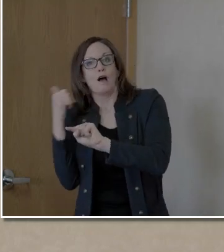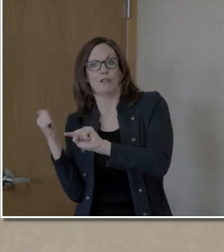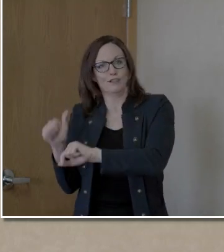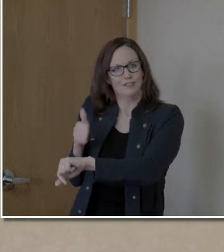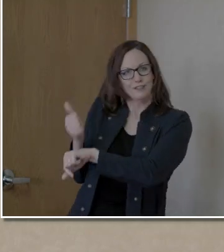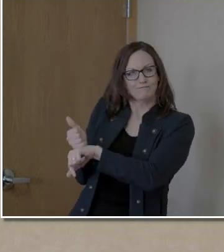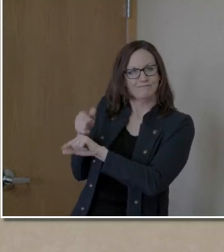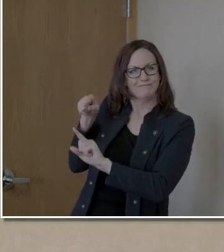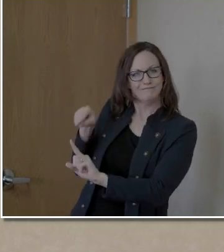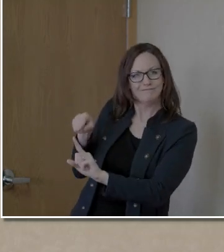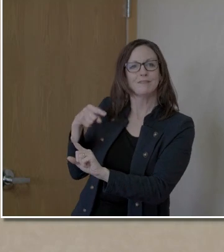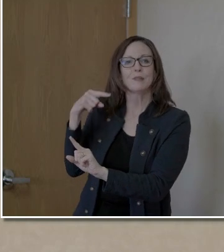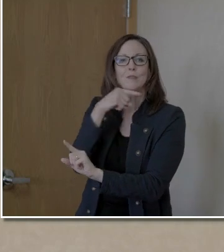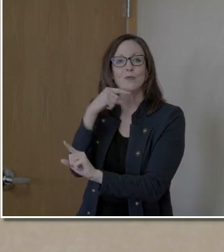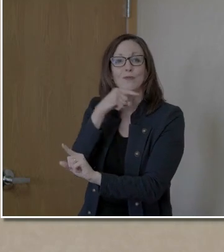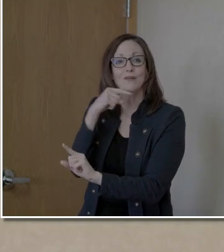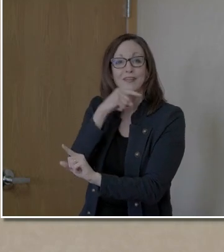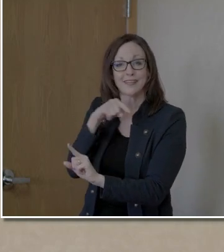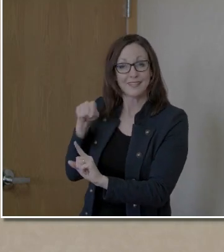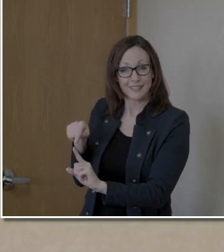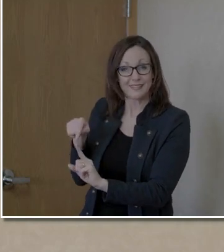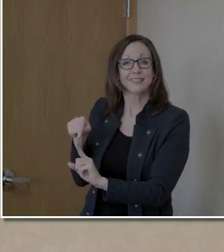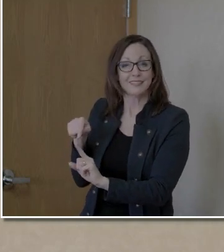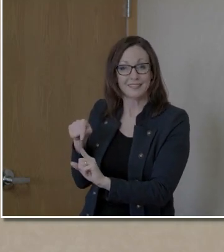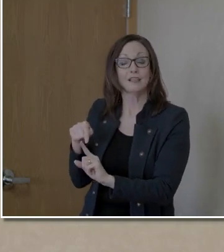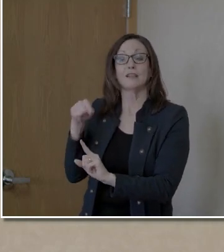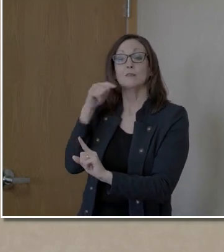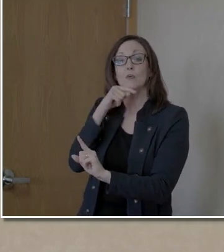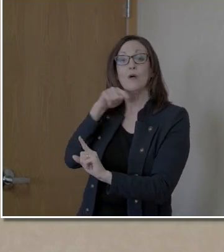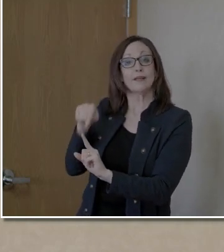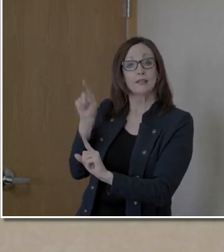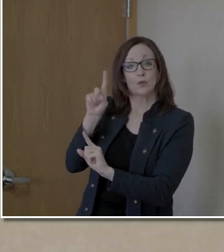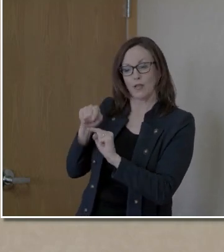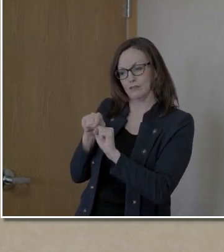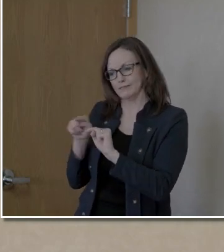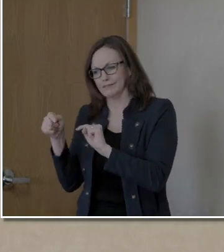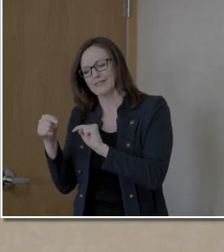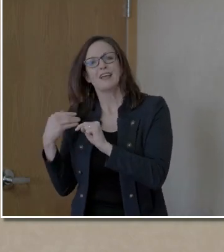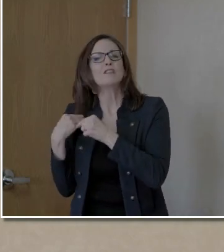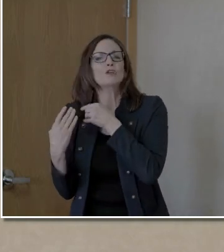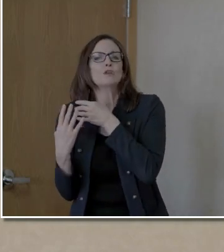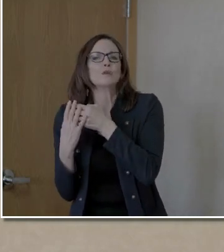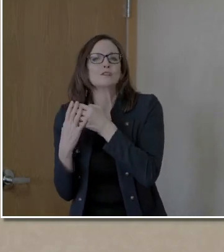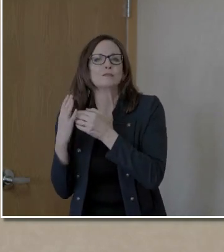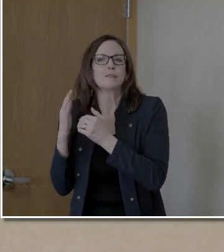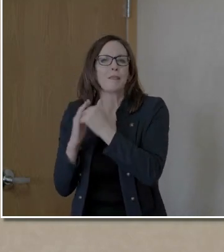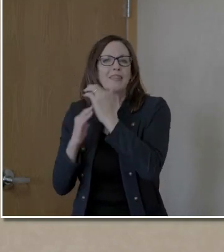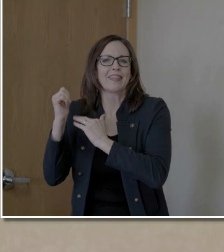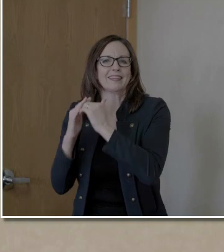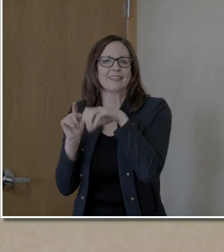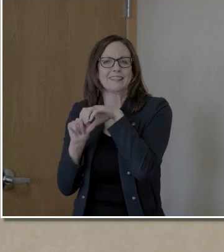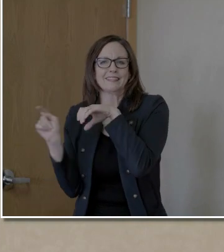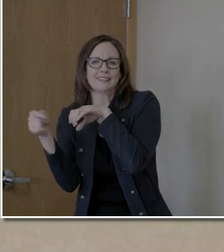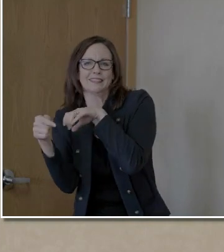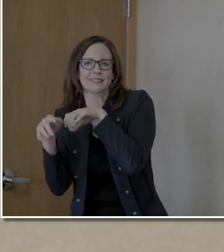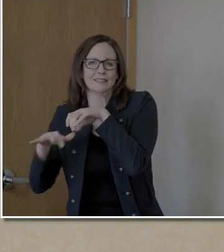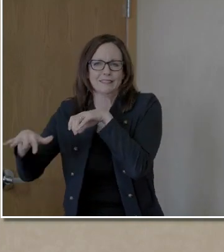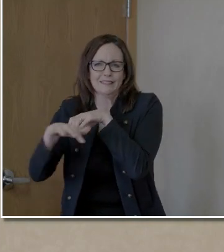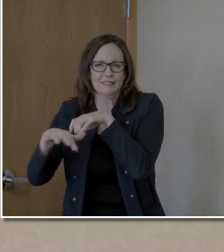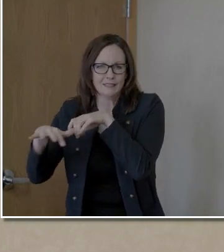online in the coming days to be available to establish additional testing sites at locations still to be determined across the